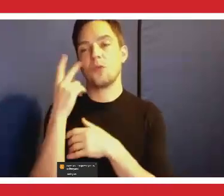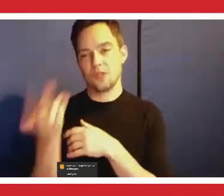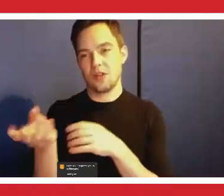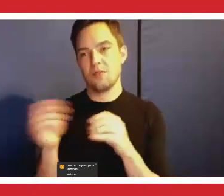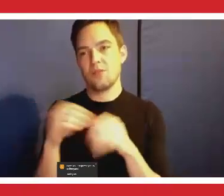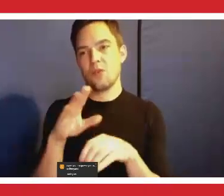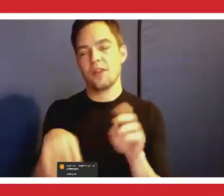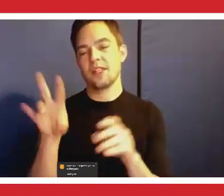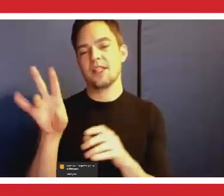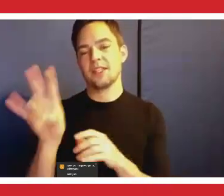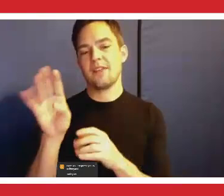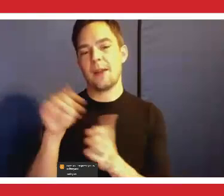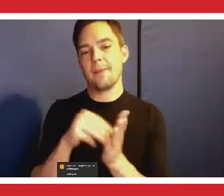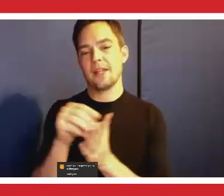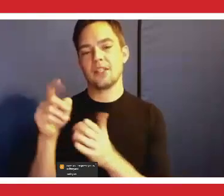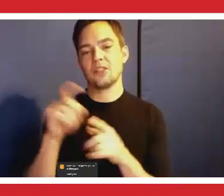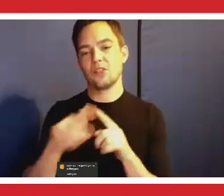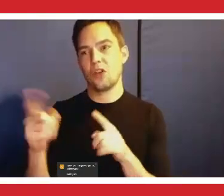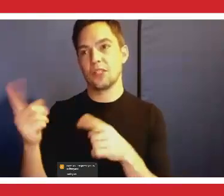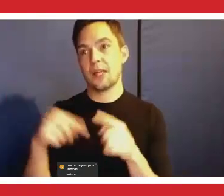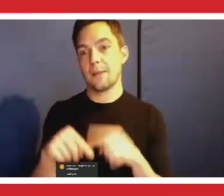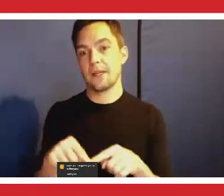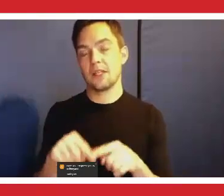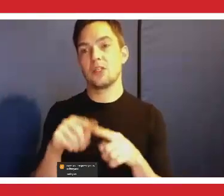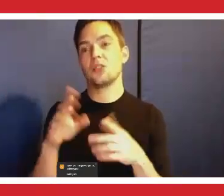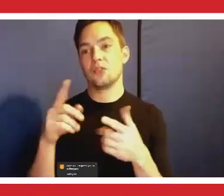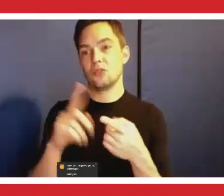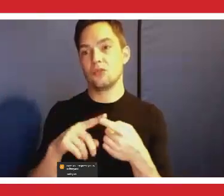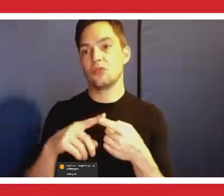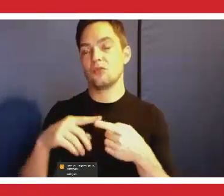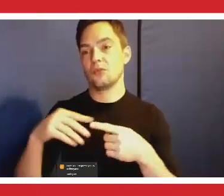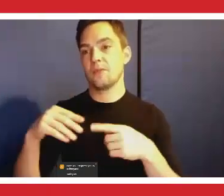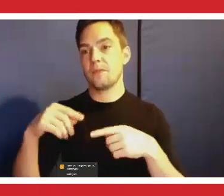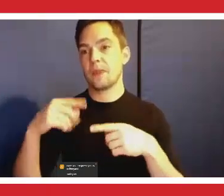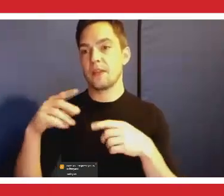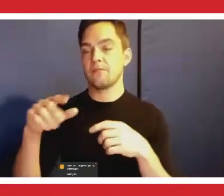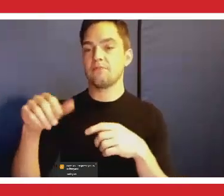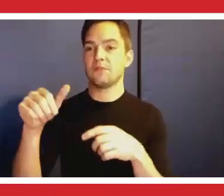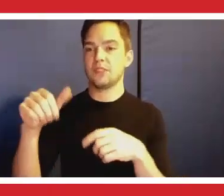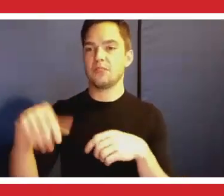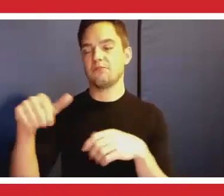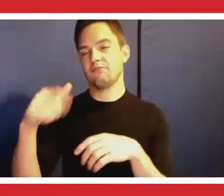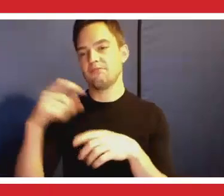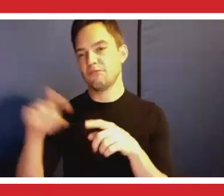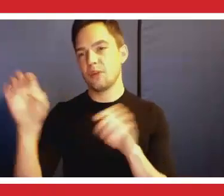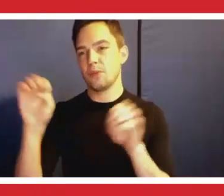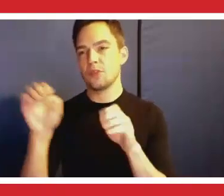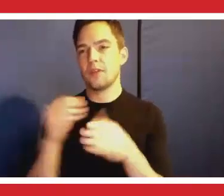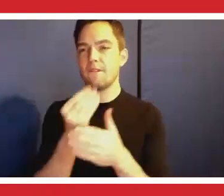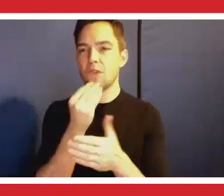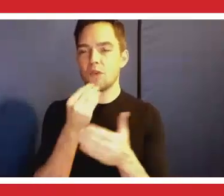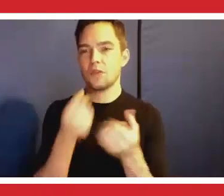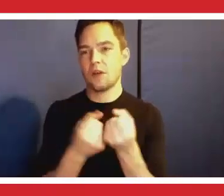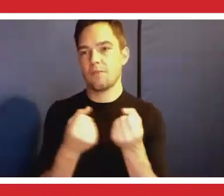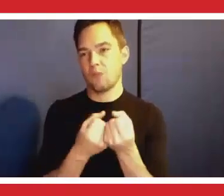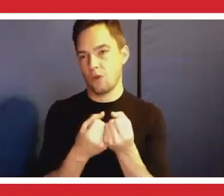million calls coming in to serve people for telemedicine. We saw 10 million calls for emergency food support. But still,